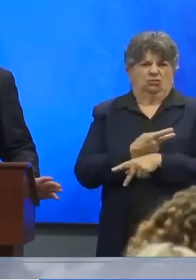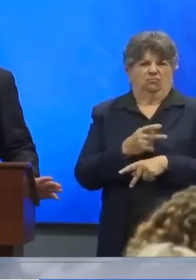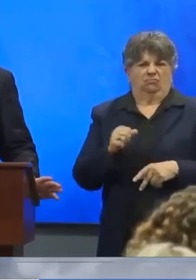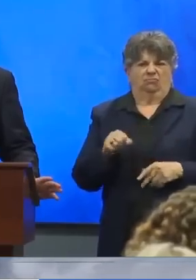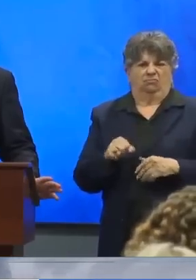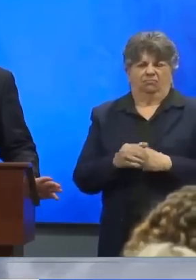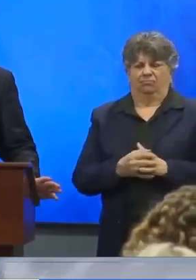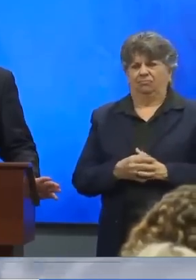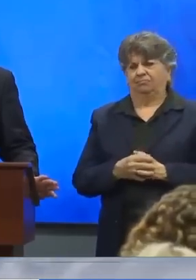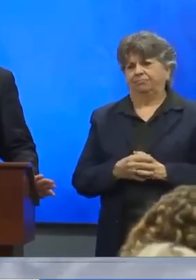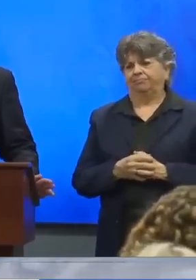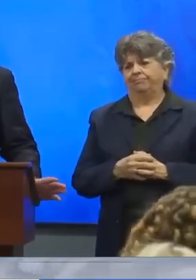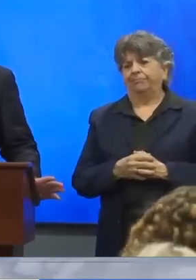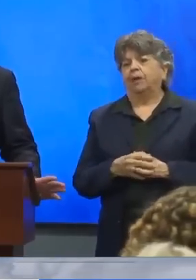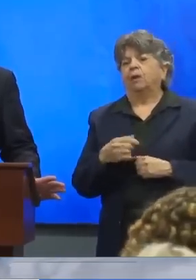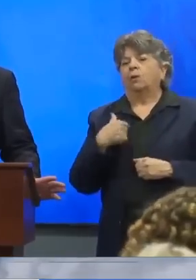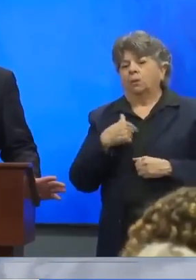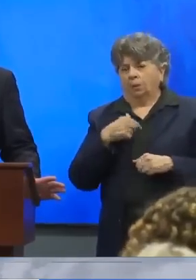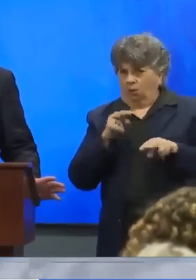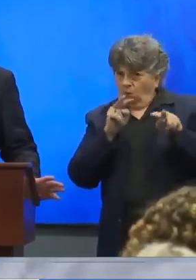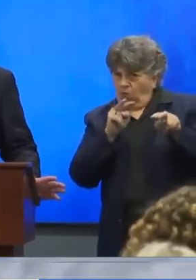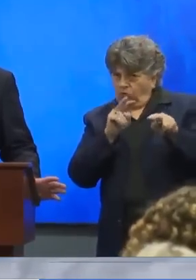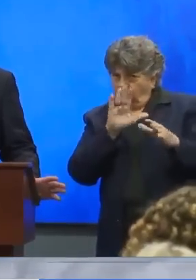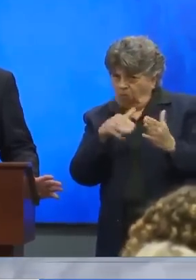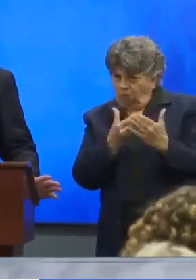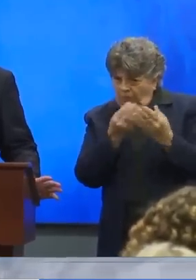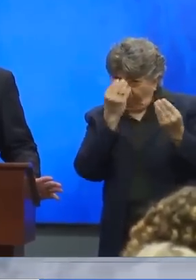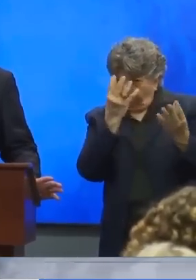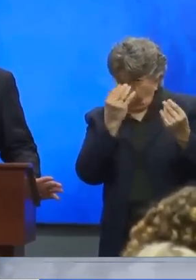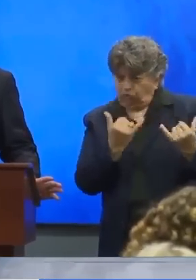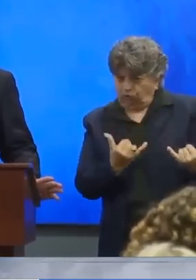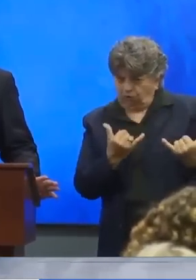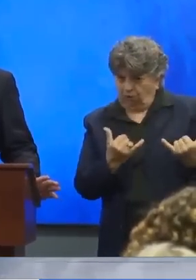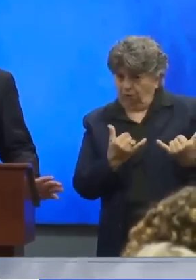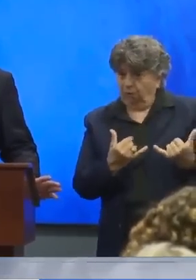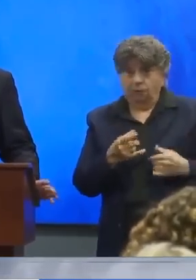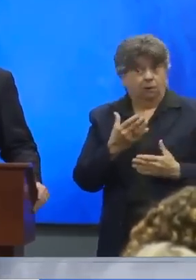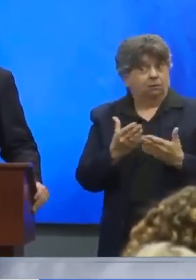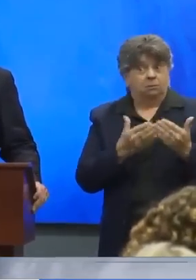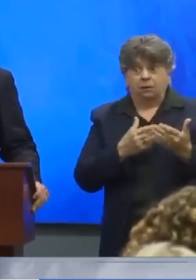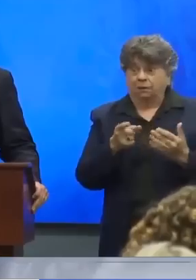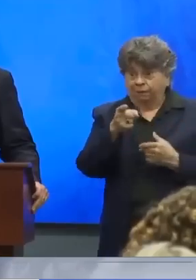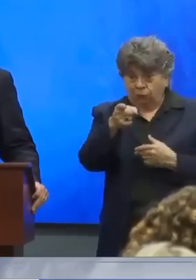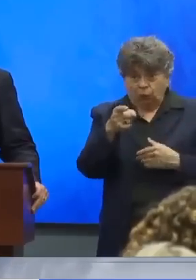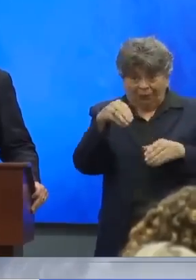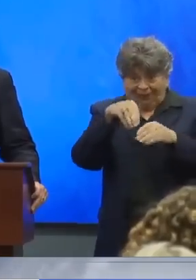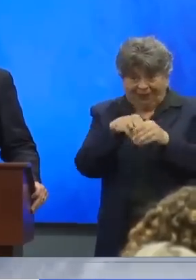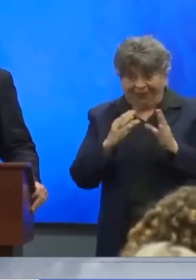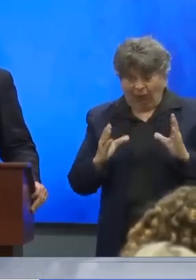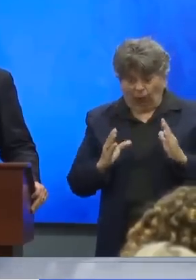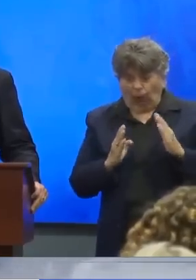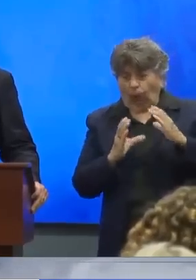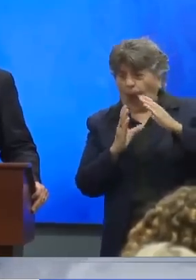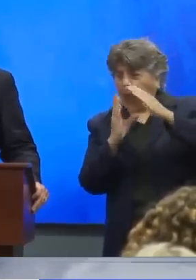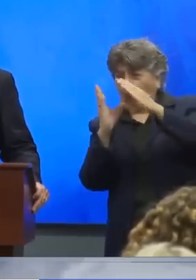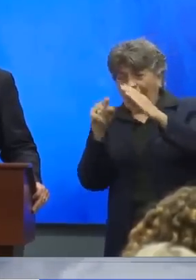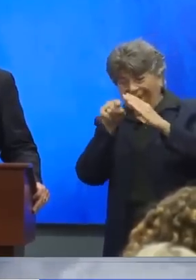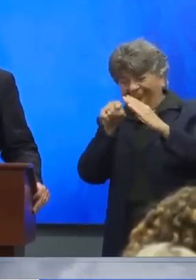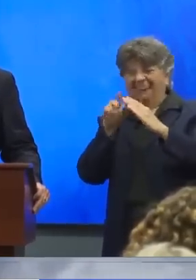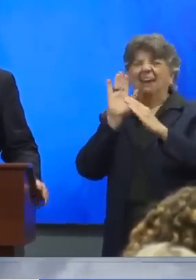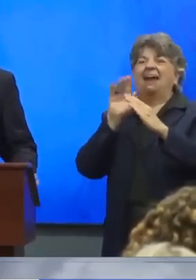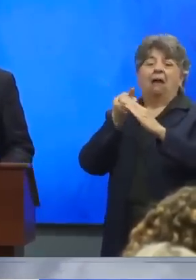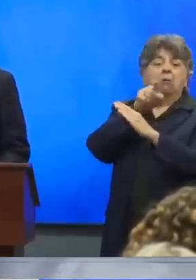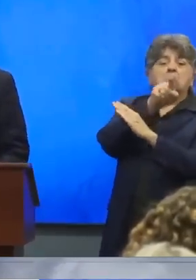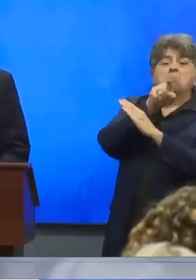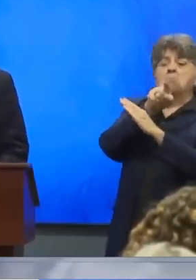in play right now. I think everybody should, whether you're inside that cone or outside that cone, if you're close to the cone, you should